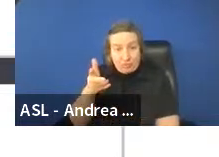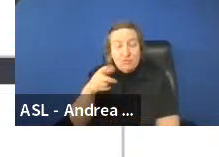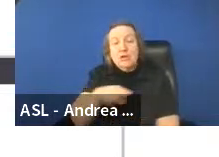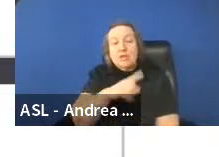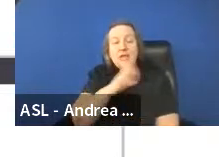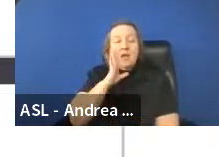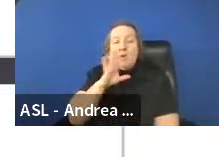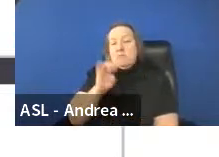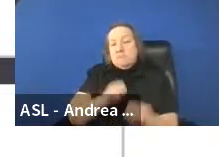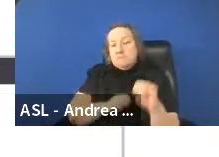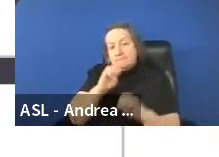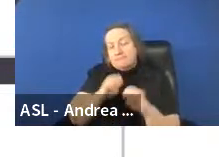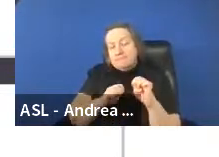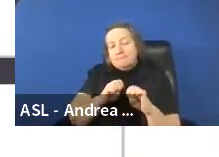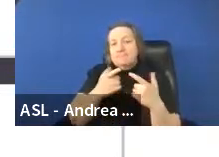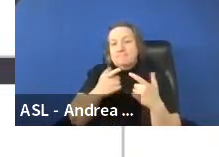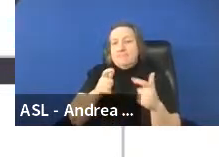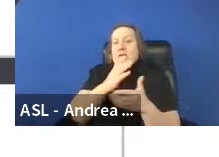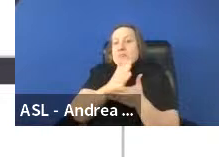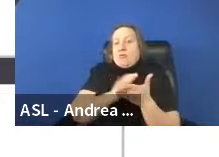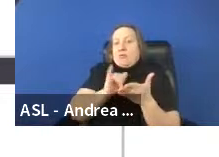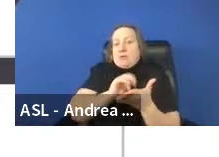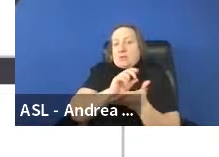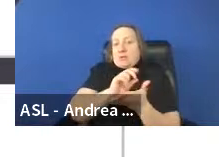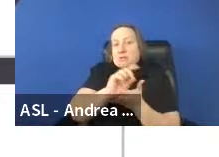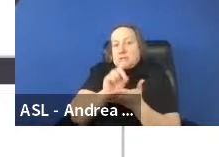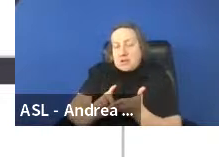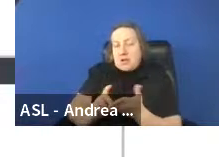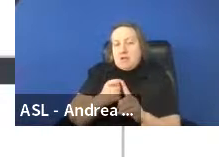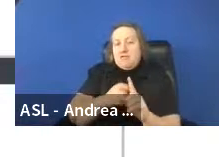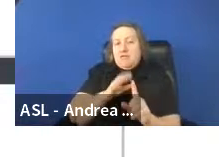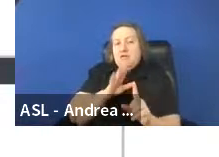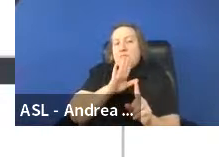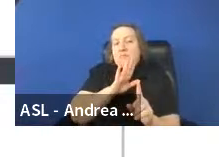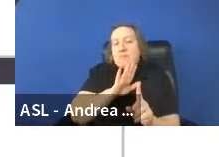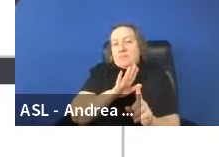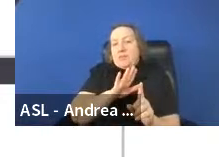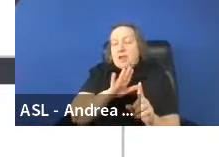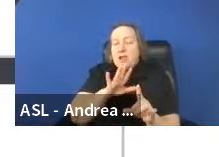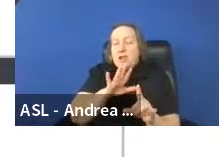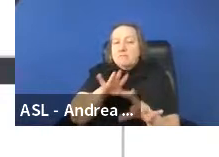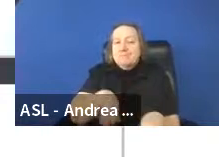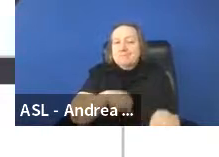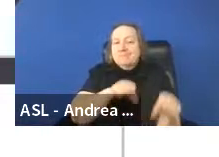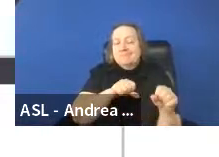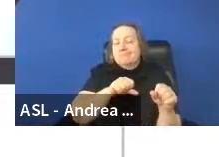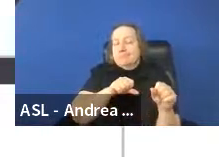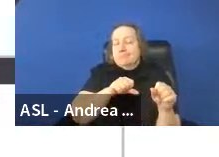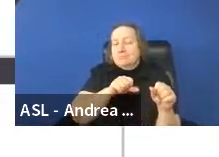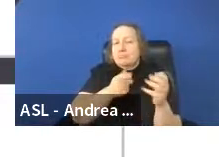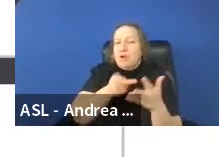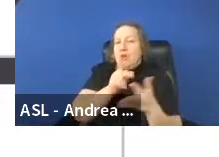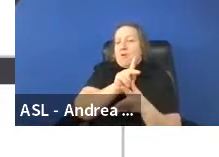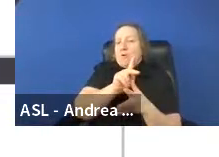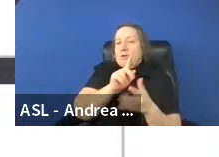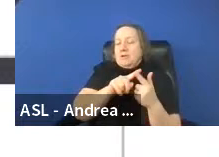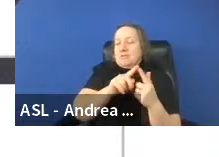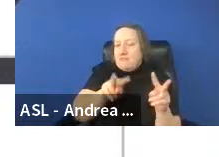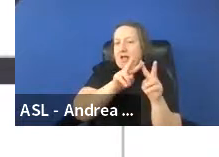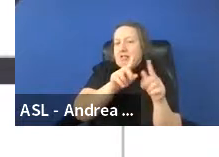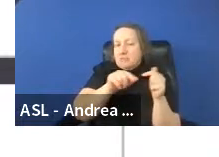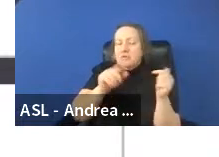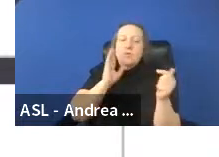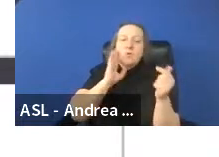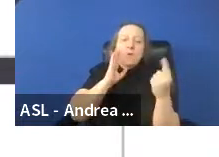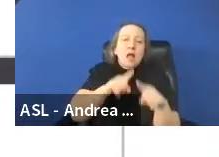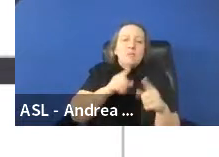evaluate major parts of the design based on their adopted set of values and priorities. That's going to be taking place through February and